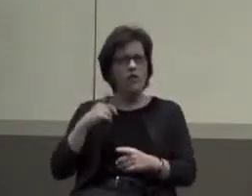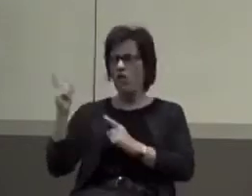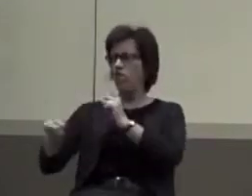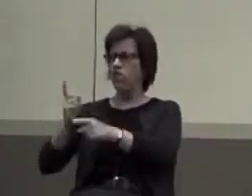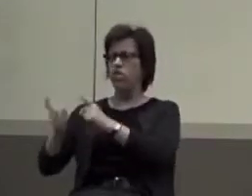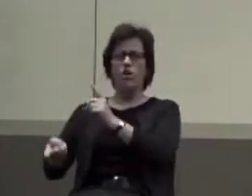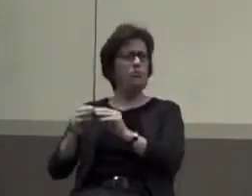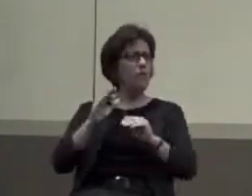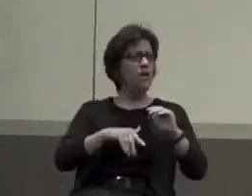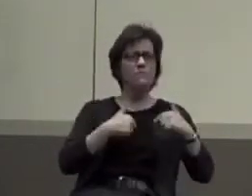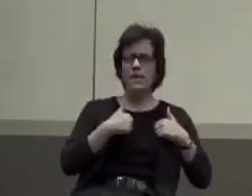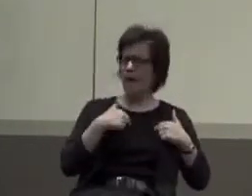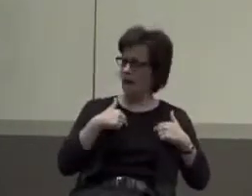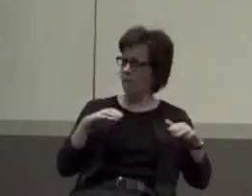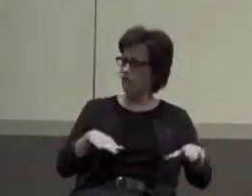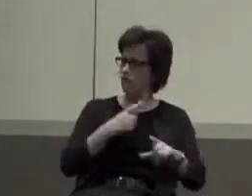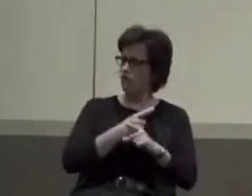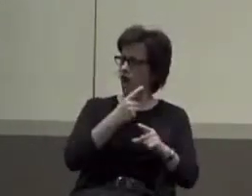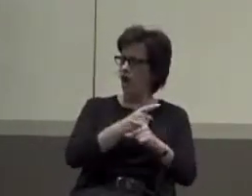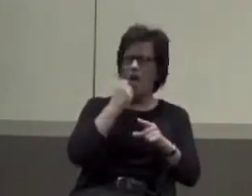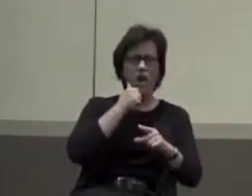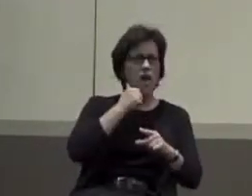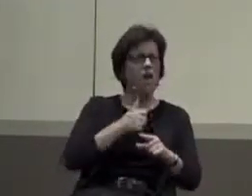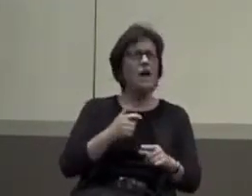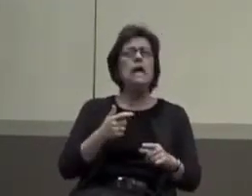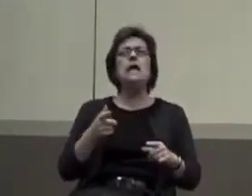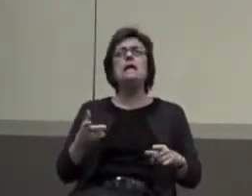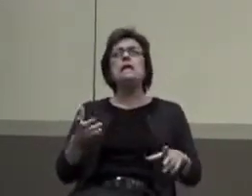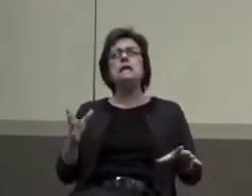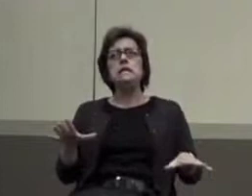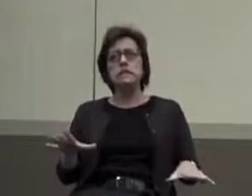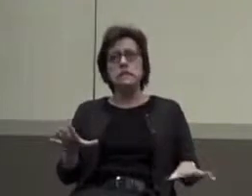real sticky issue that we had to be aware of.